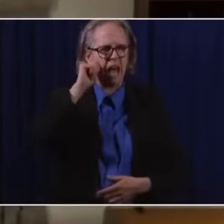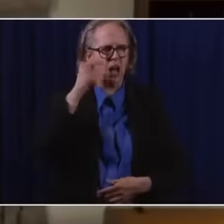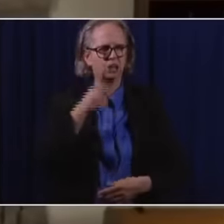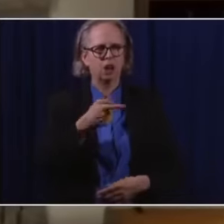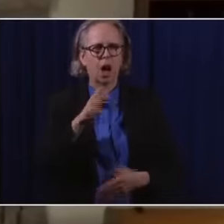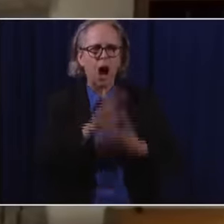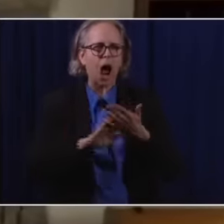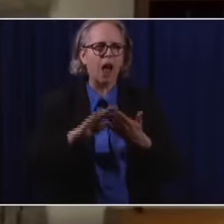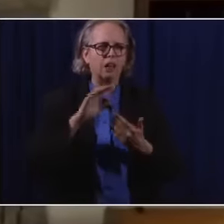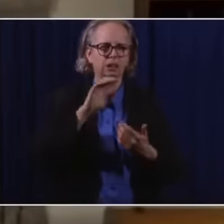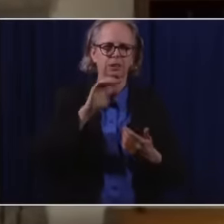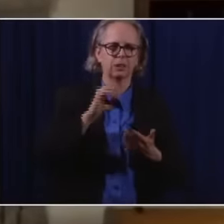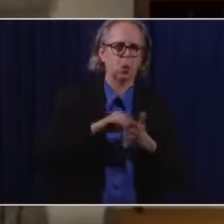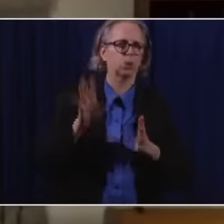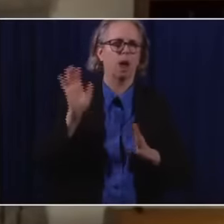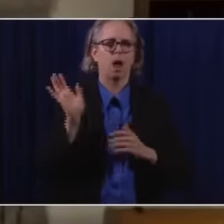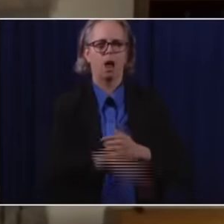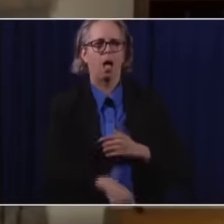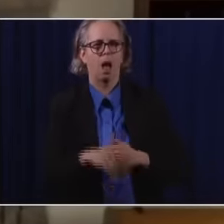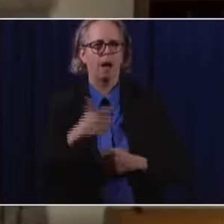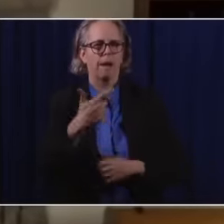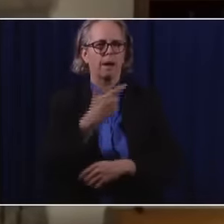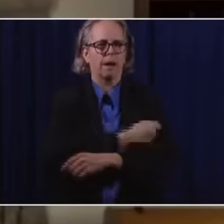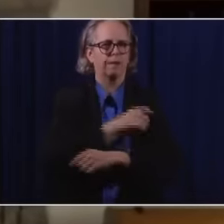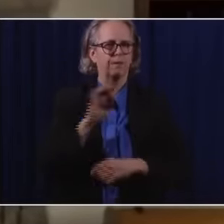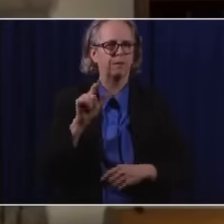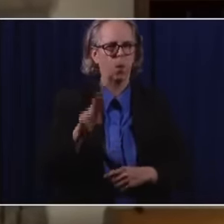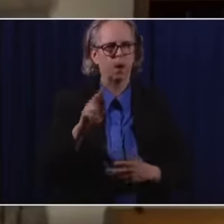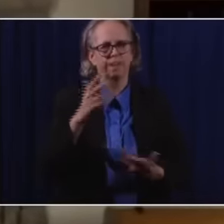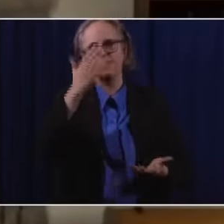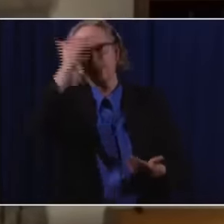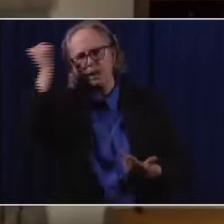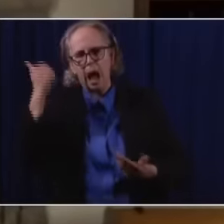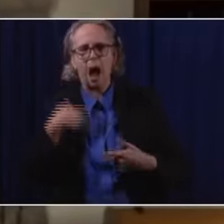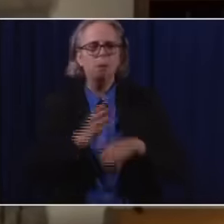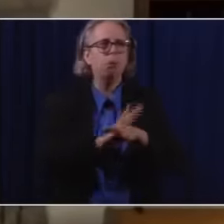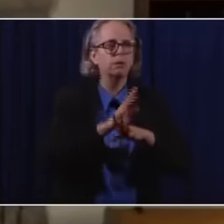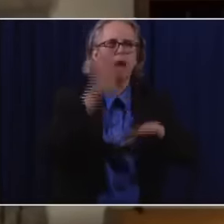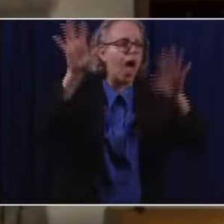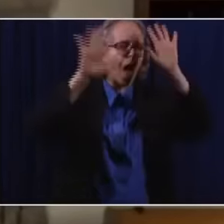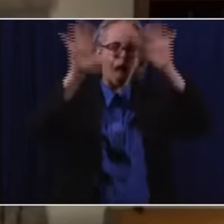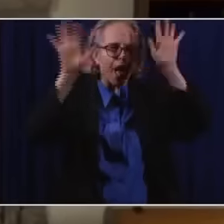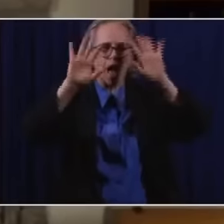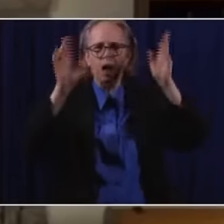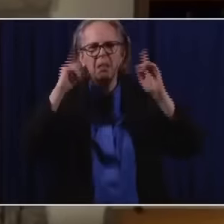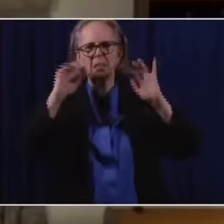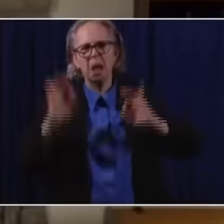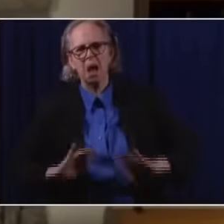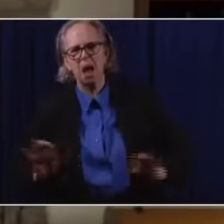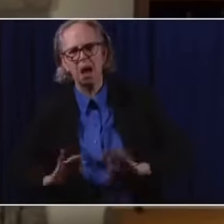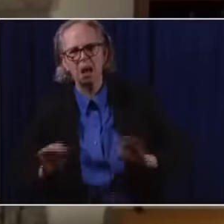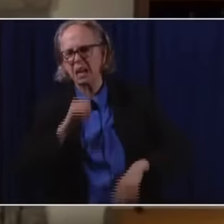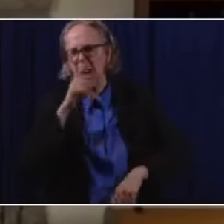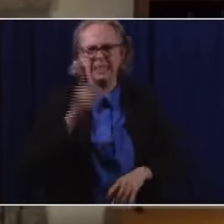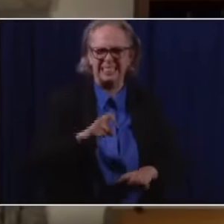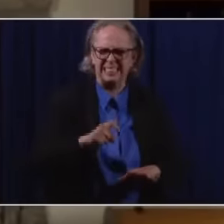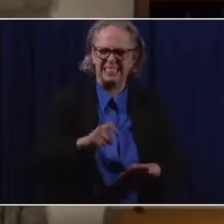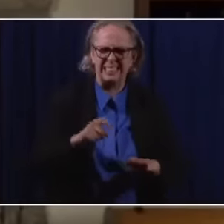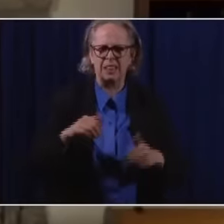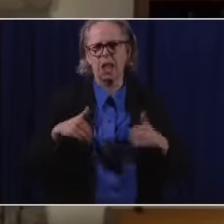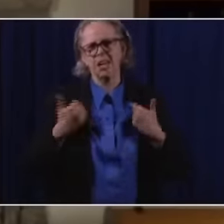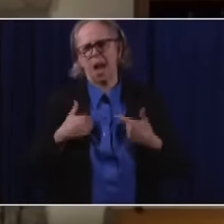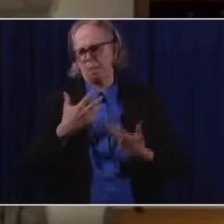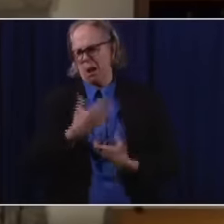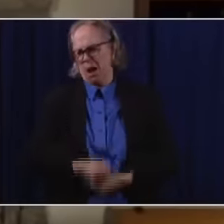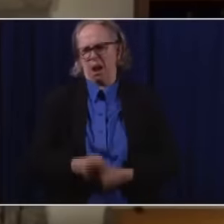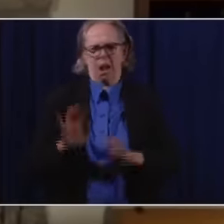college years or maybe just out working at 22, 23 years of age, sometimes think that they should not get